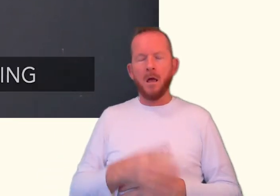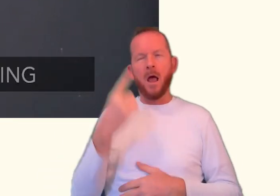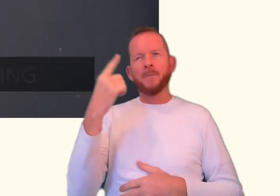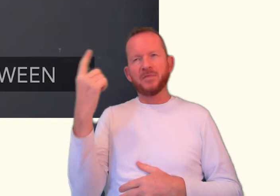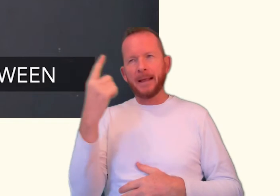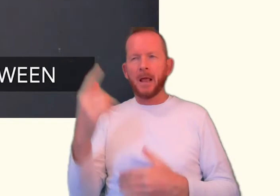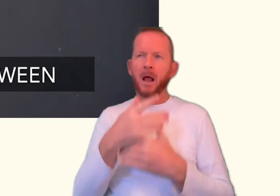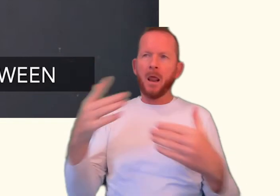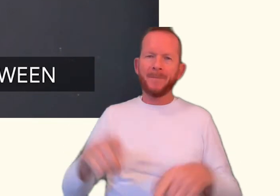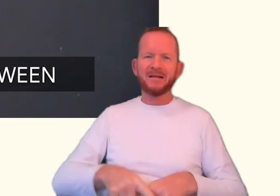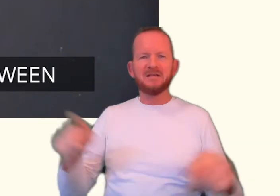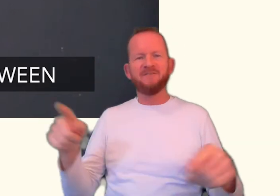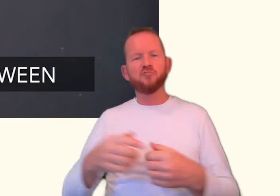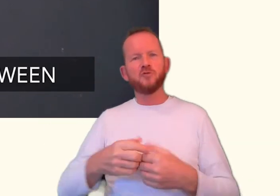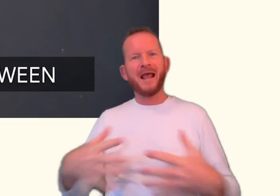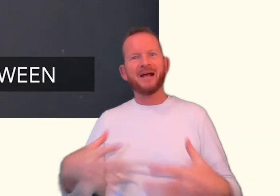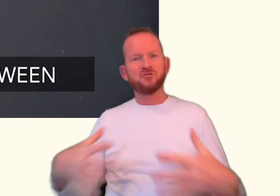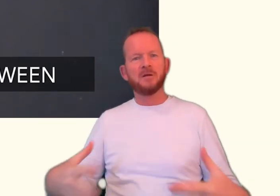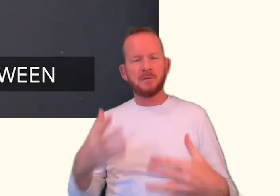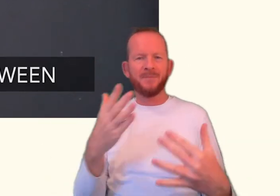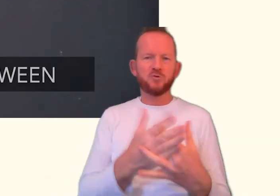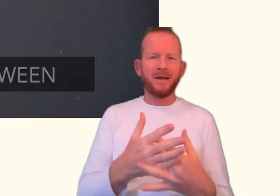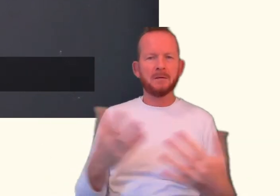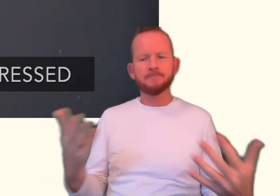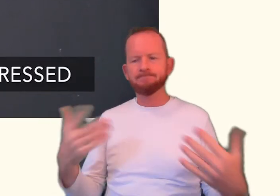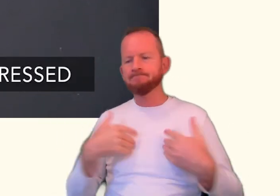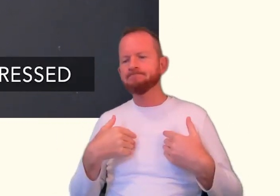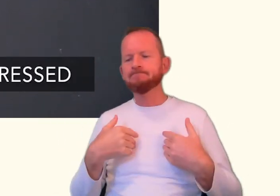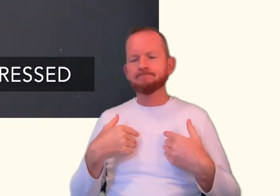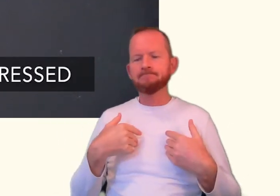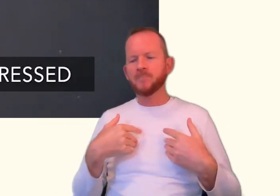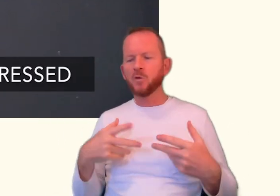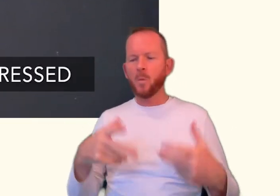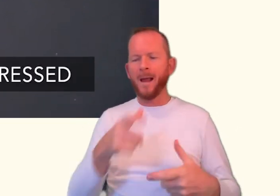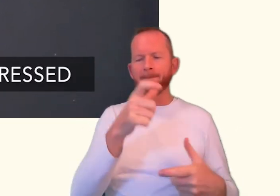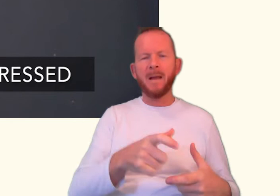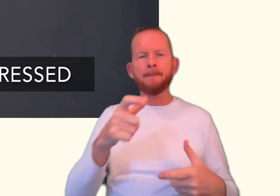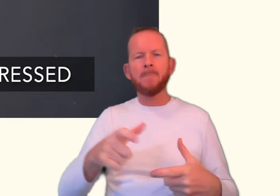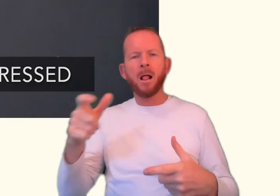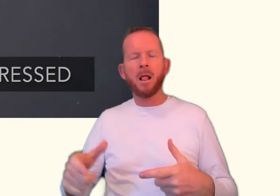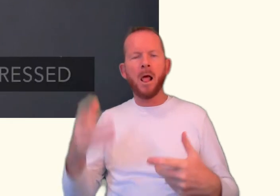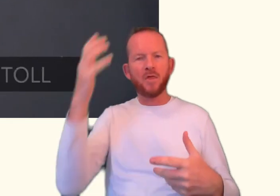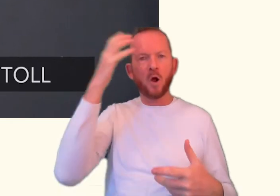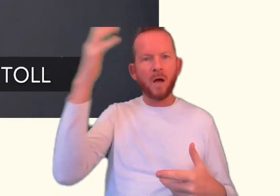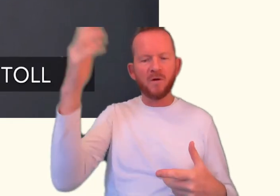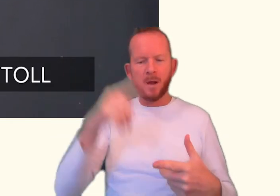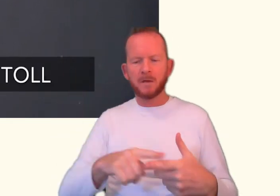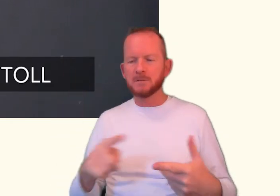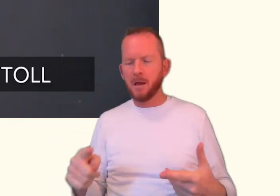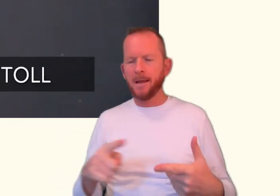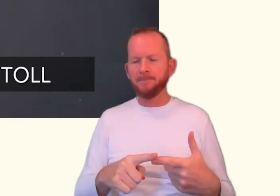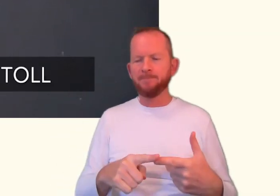between the way people are and the government have expressed such